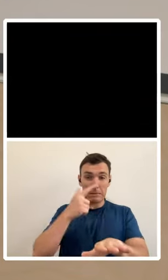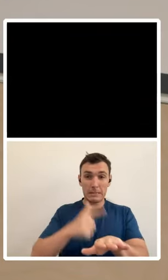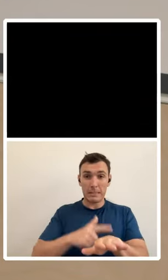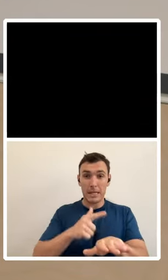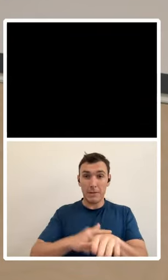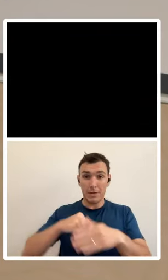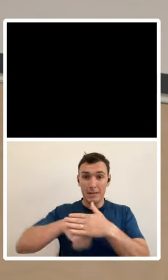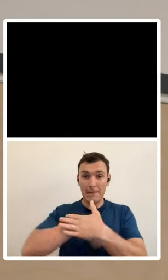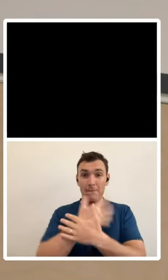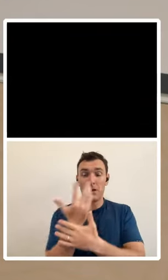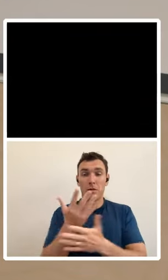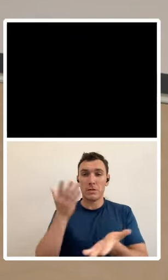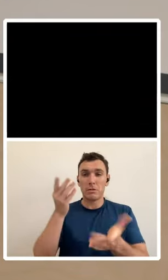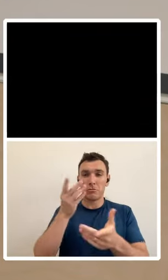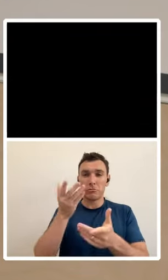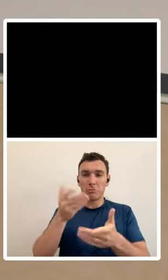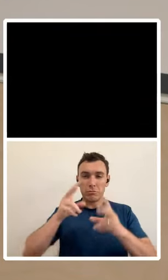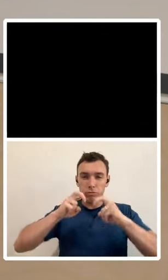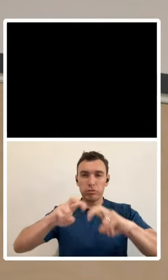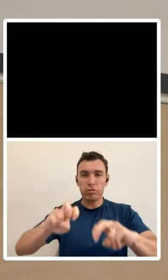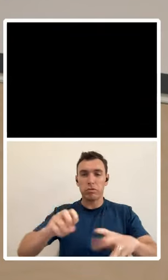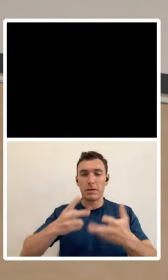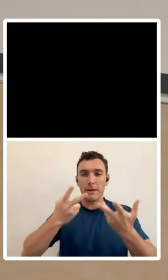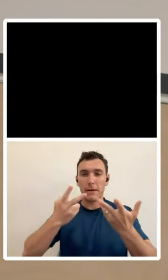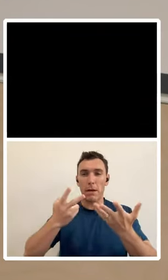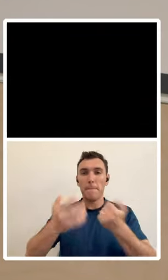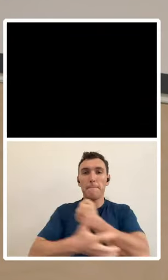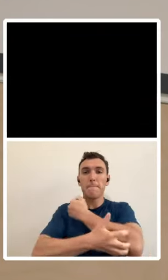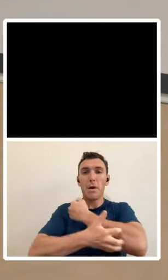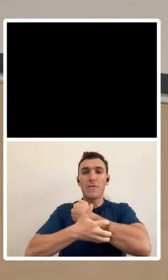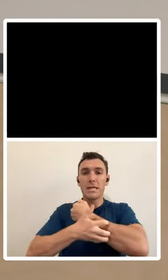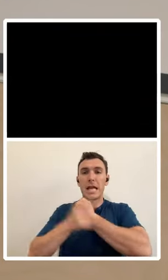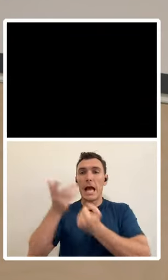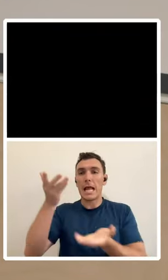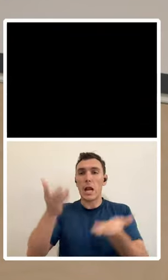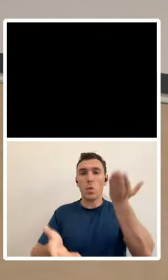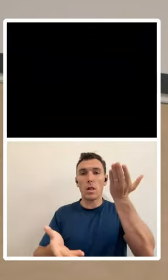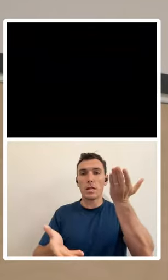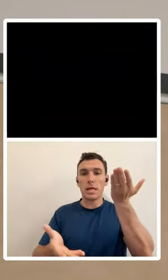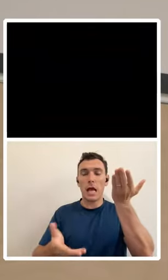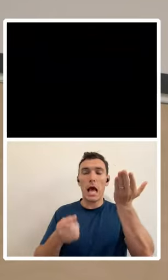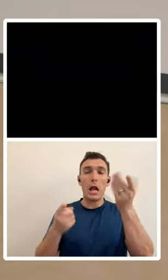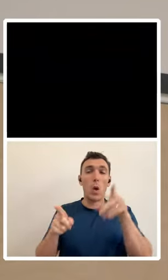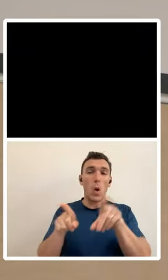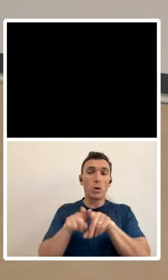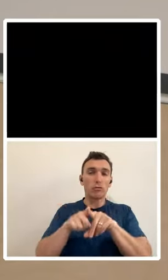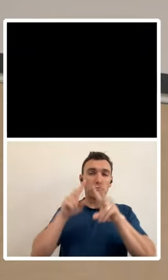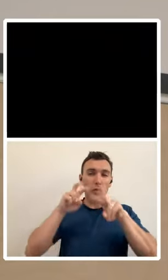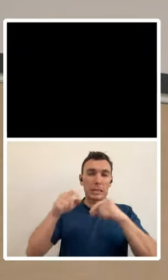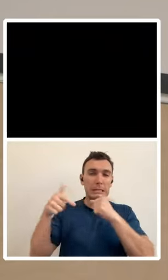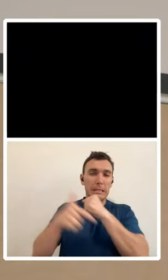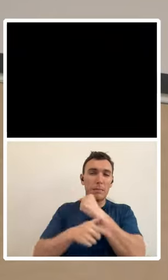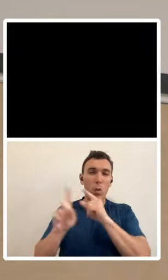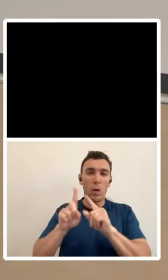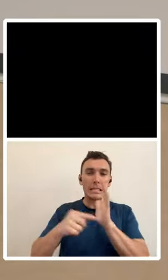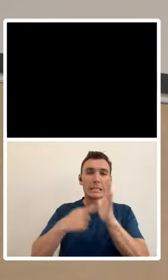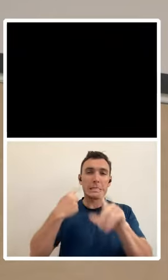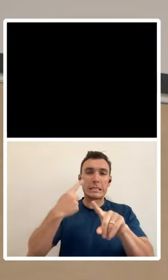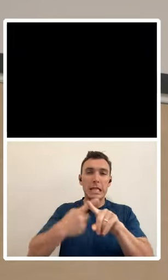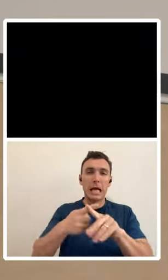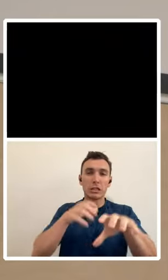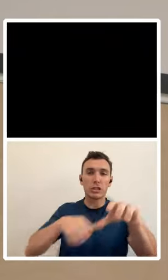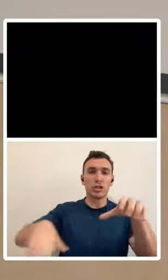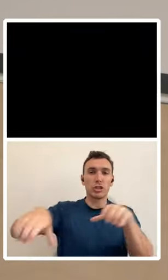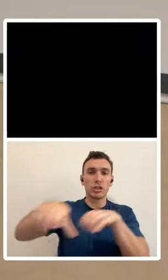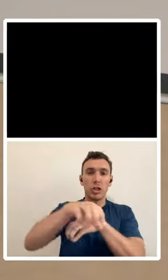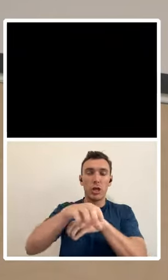and inequality, with notable success on tax reform in the UK and at the international level. So the plan